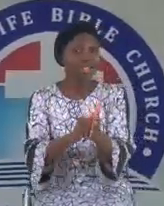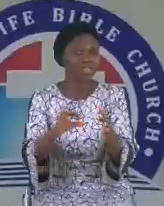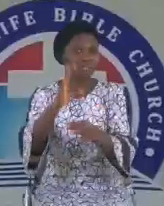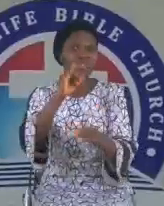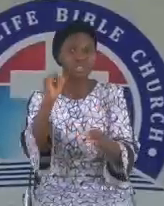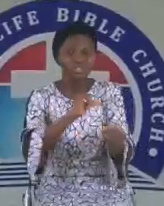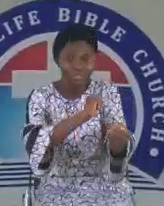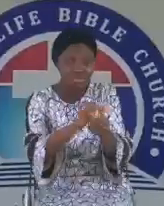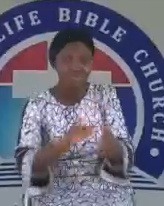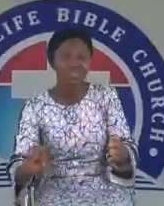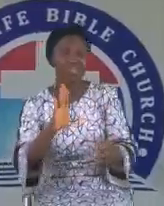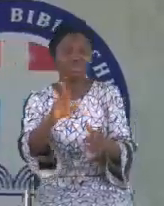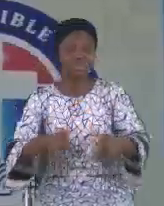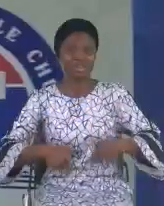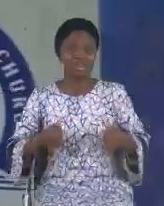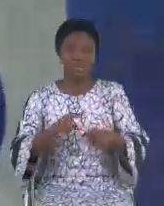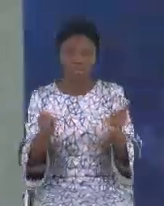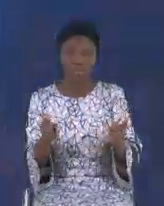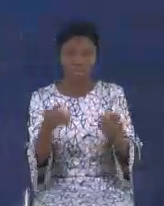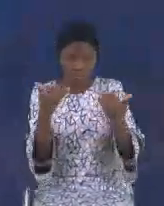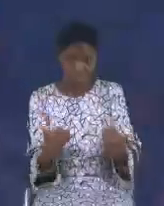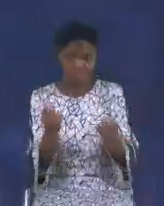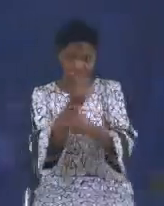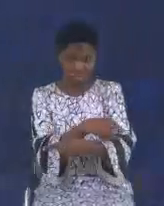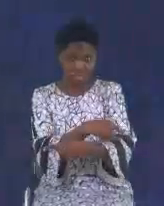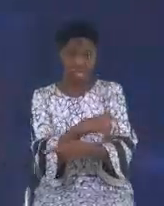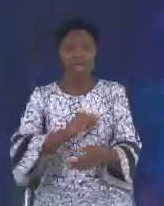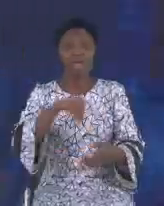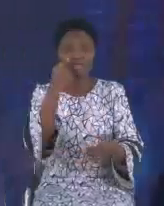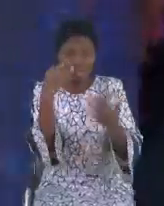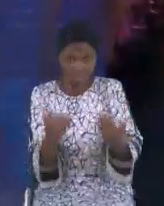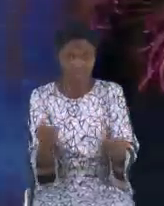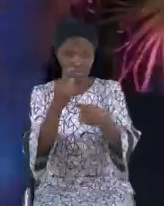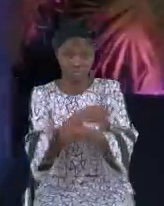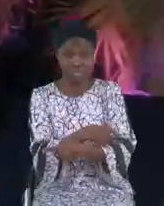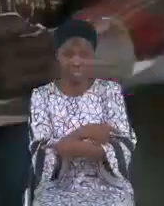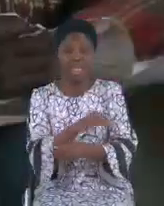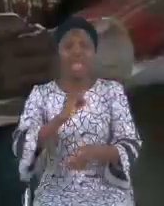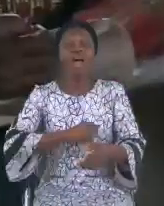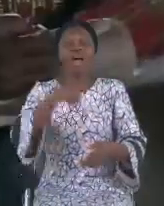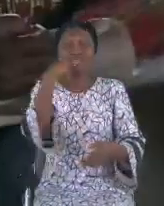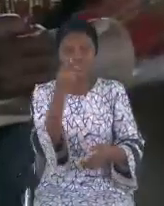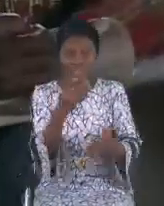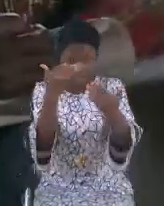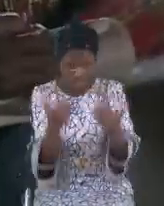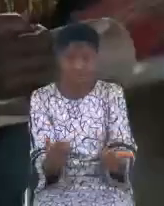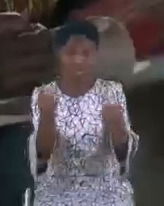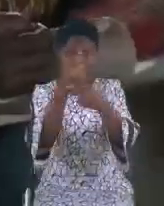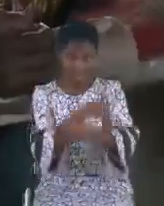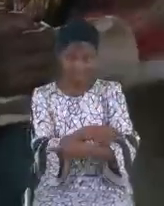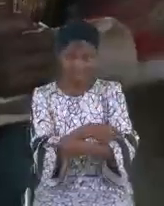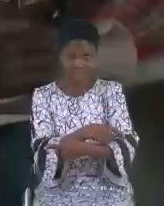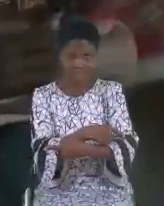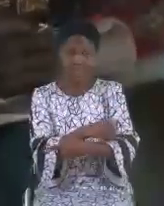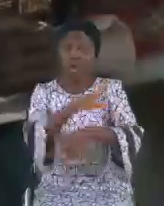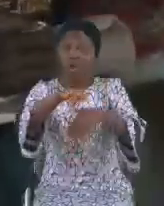today, I said today, I said today, all